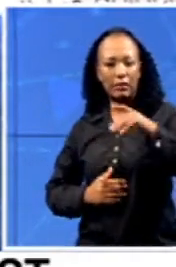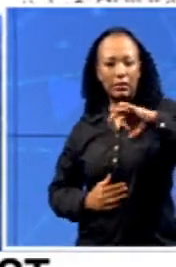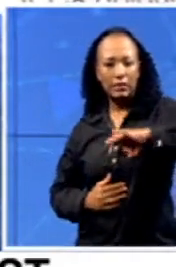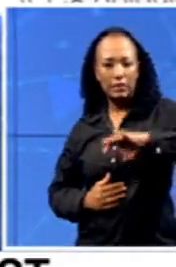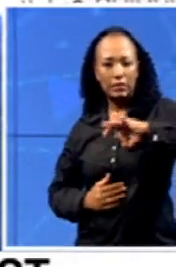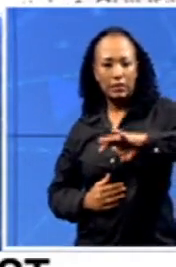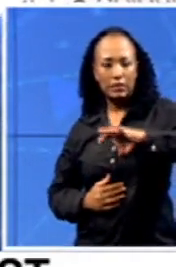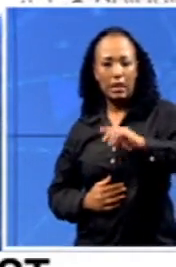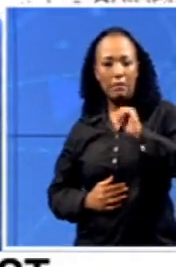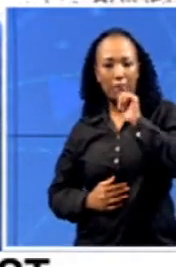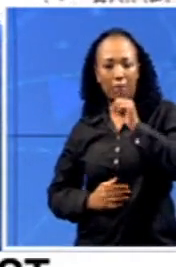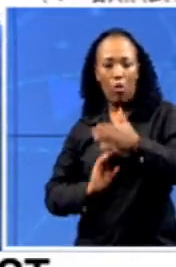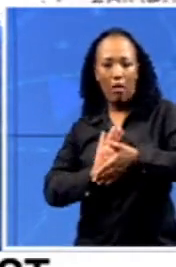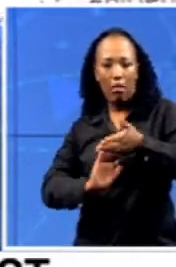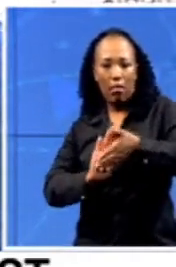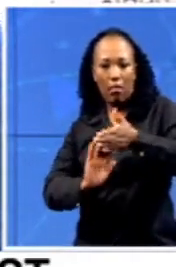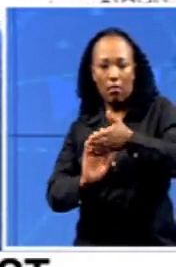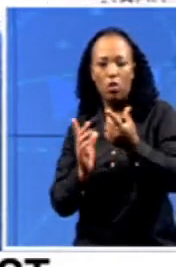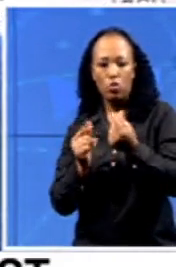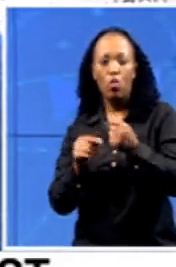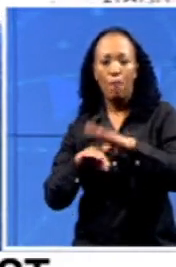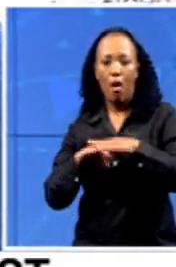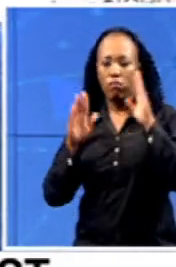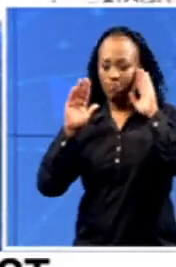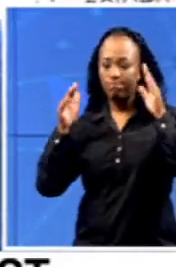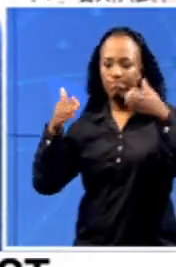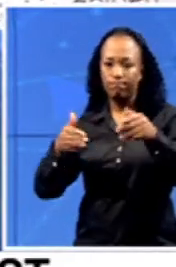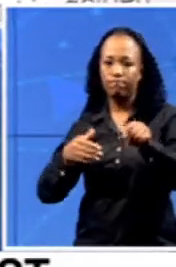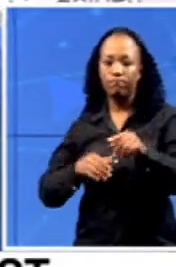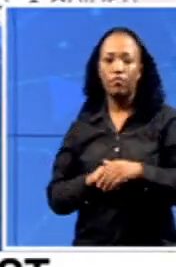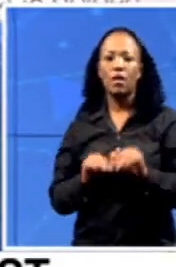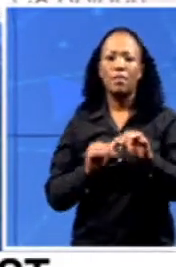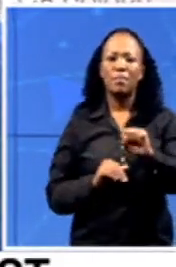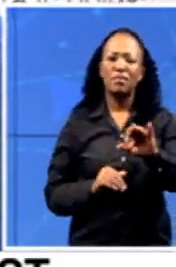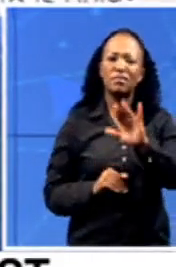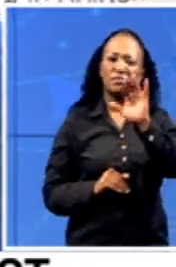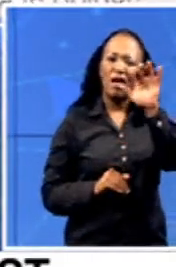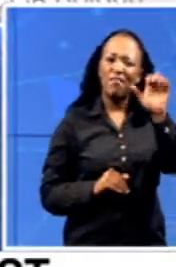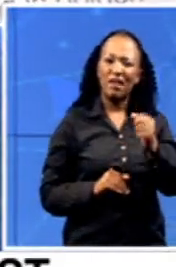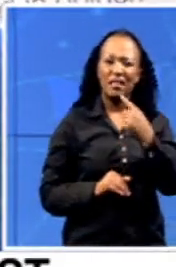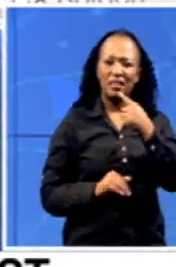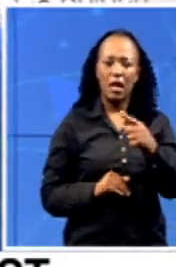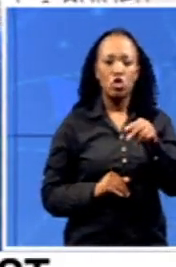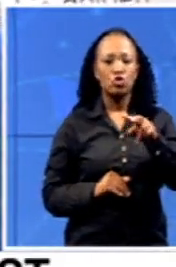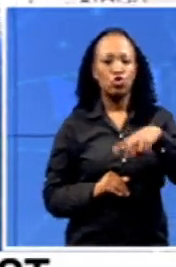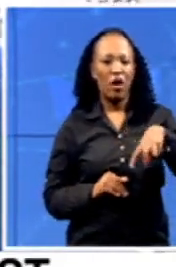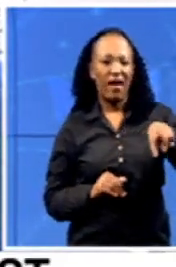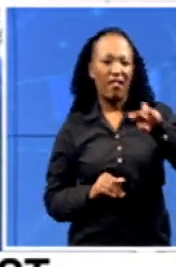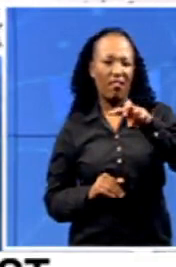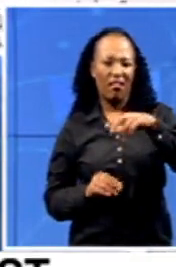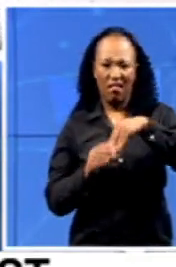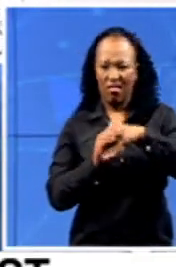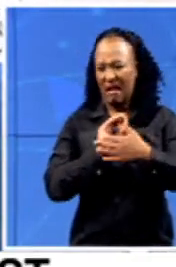was something that worth doing and still staying focused. People usually say South Africans do not travel even in the